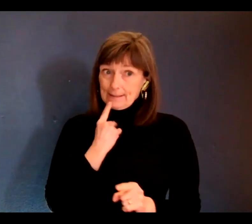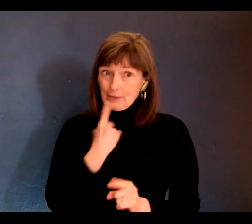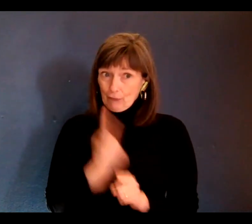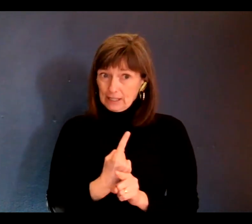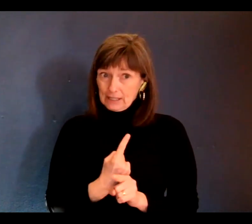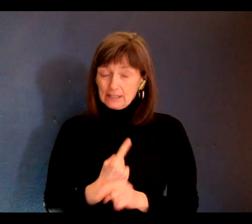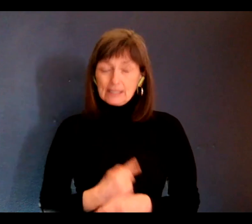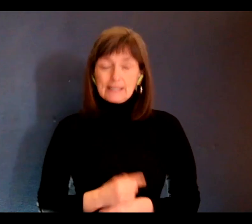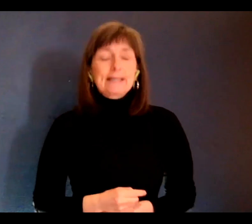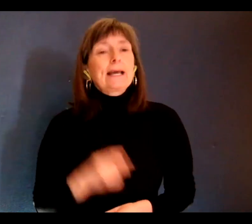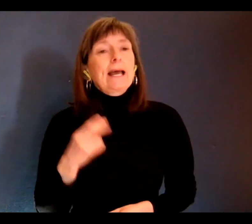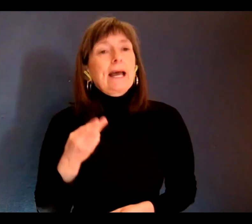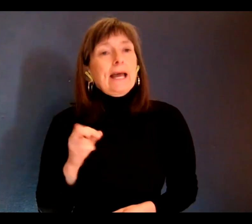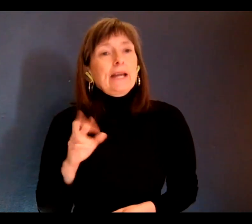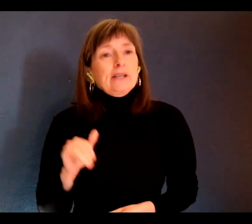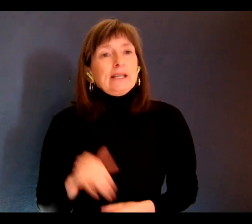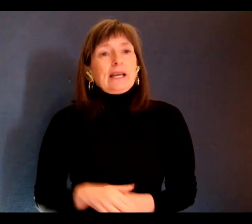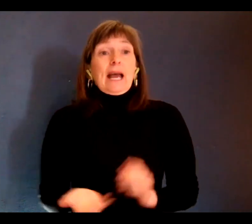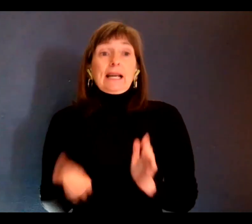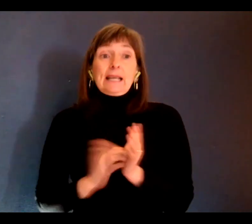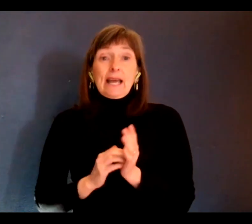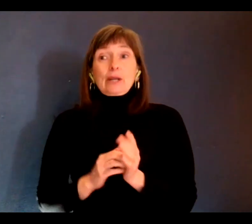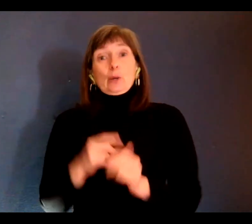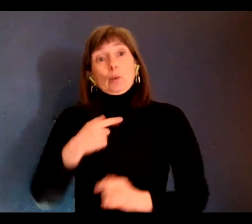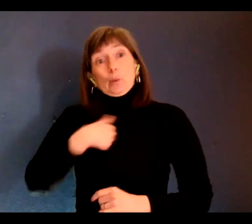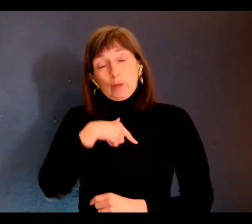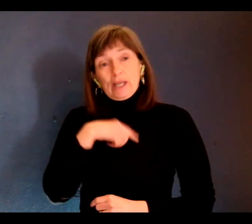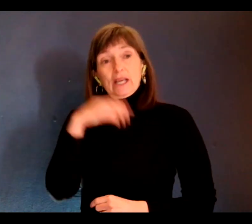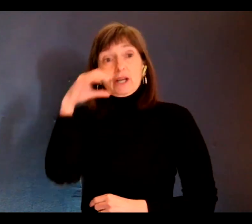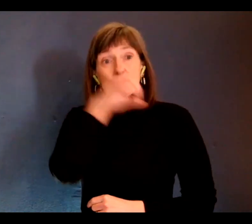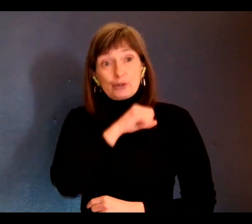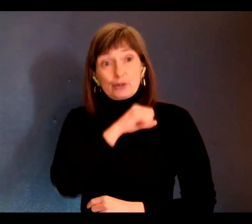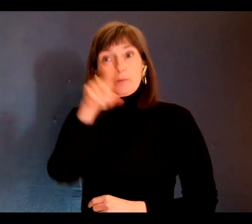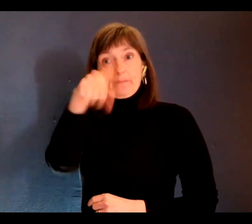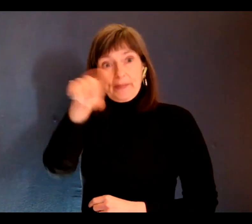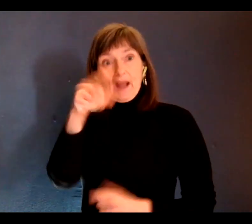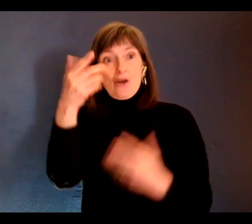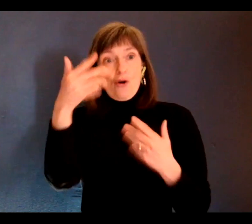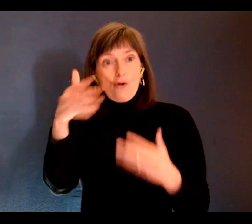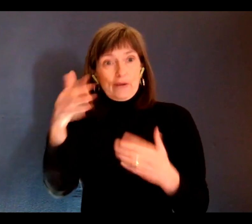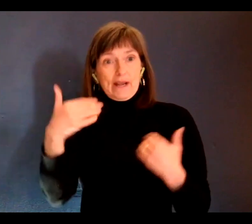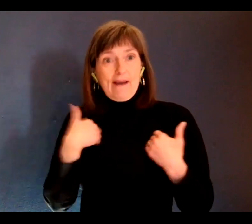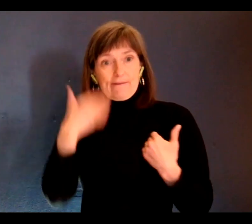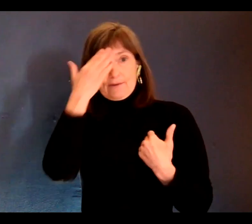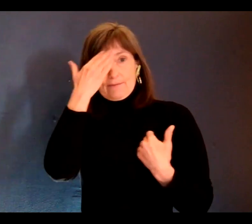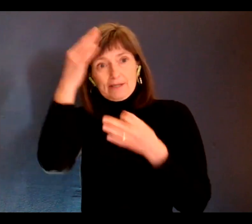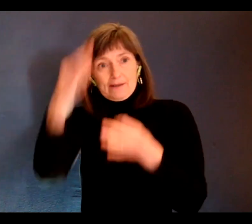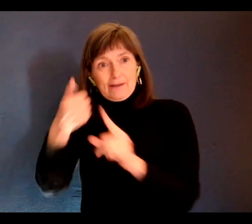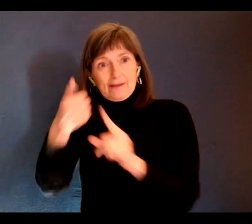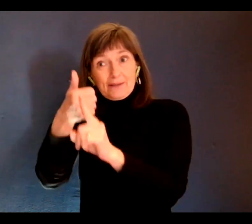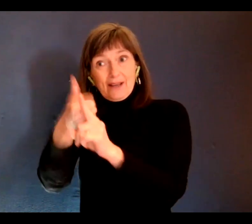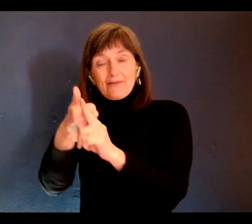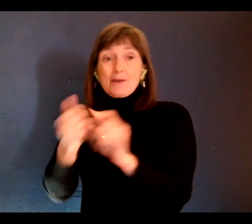point of the presumption of capacity, a lot of that in that informed consent process needs to be driven by the